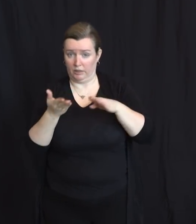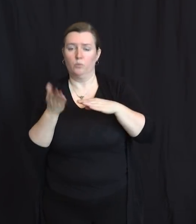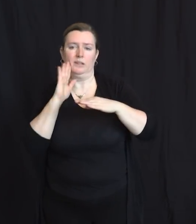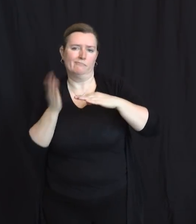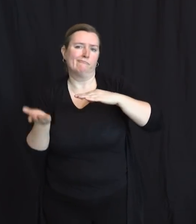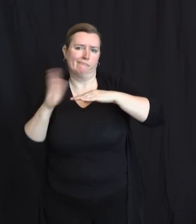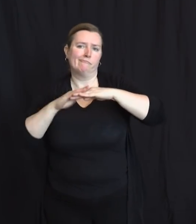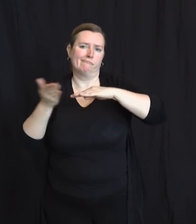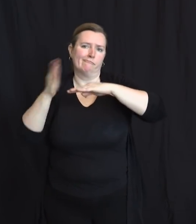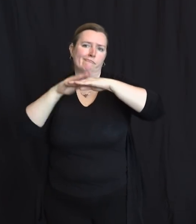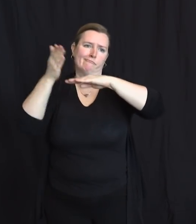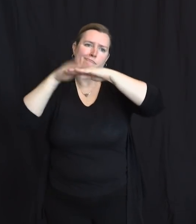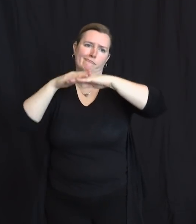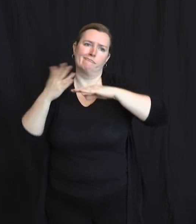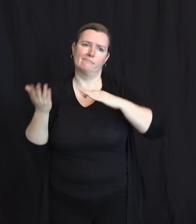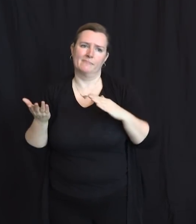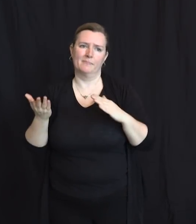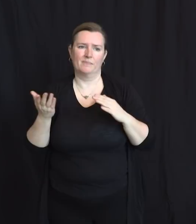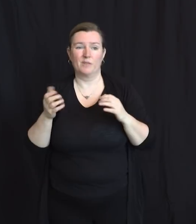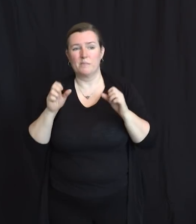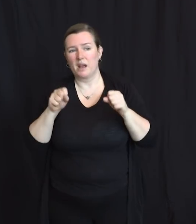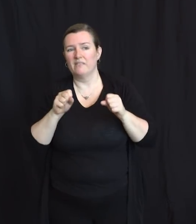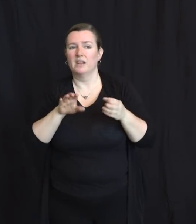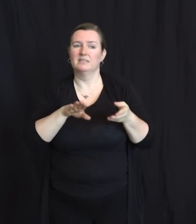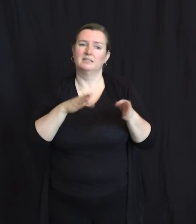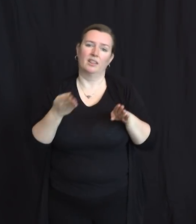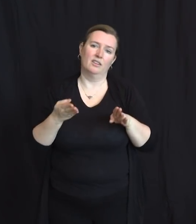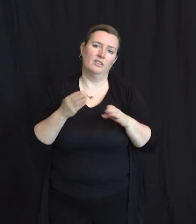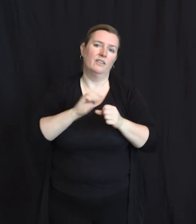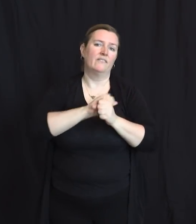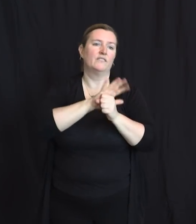probable mortalities from COVID-19.